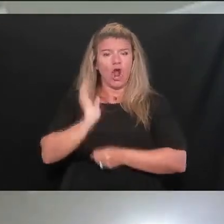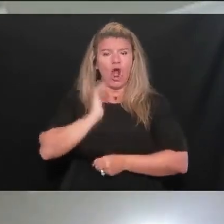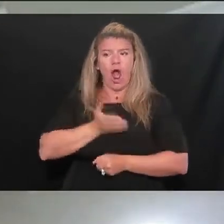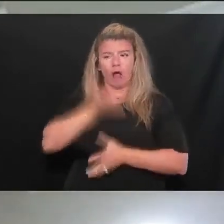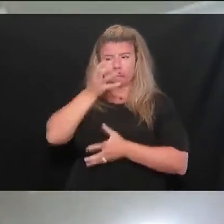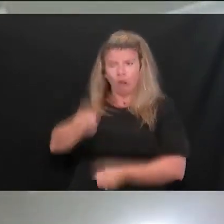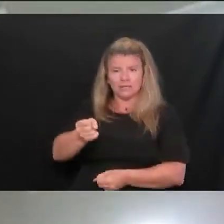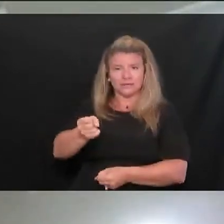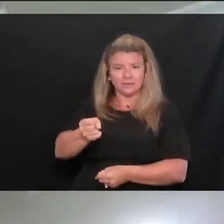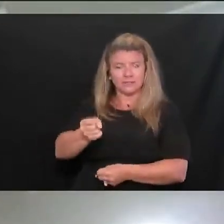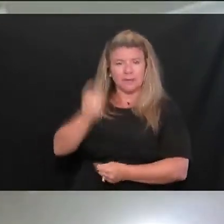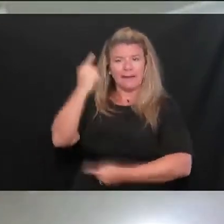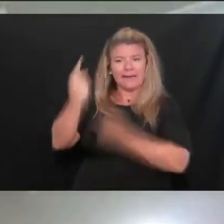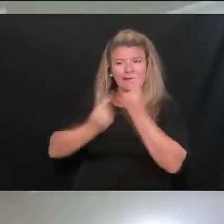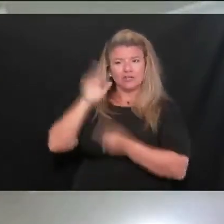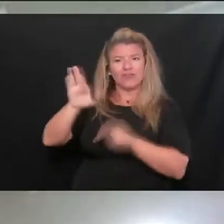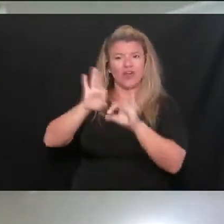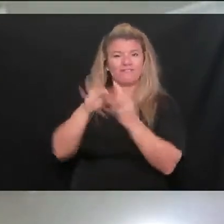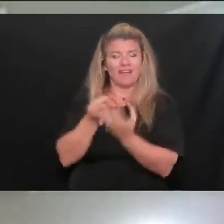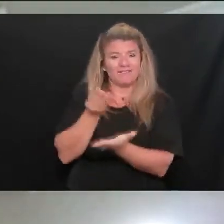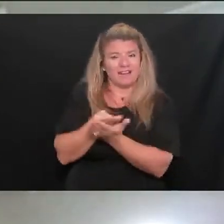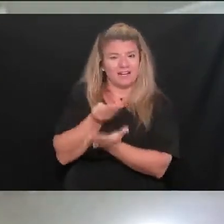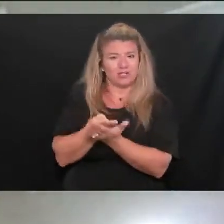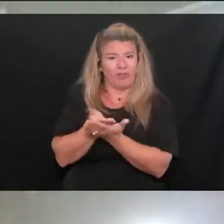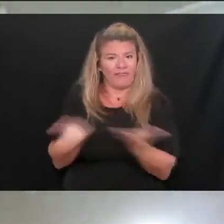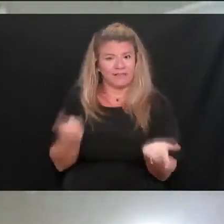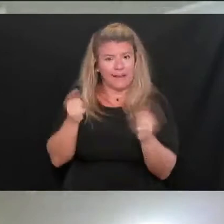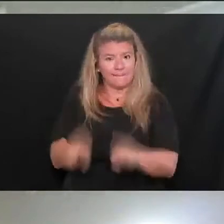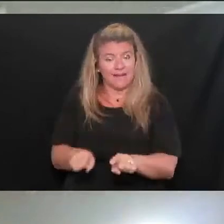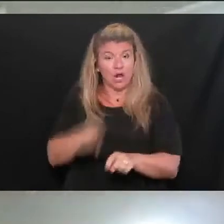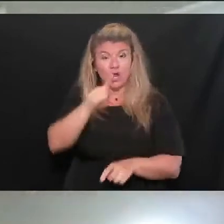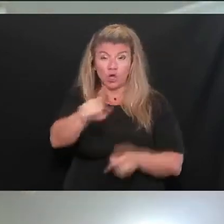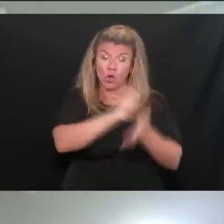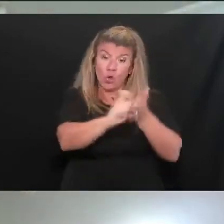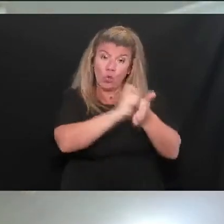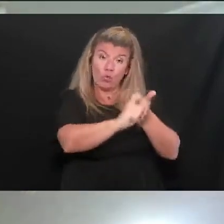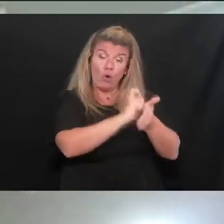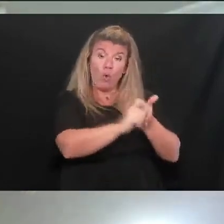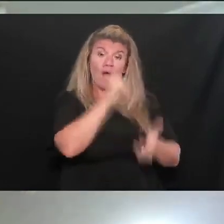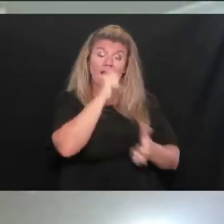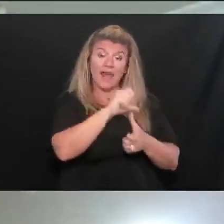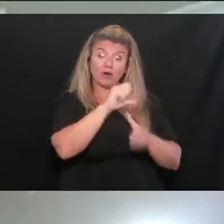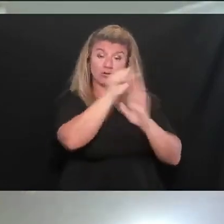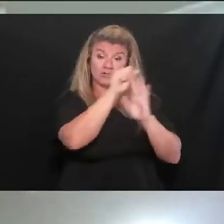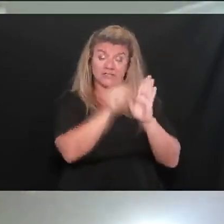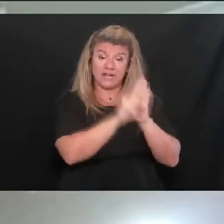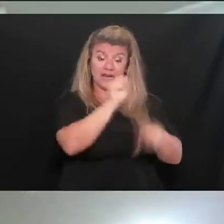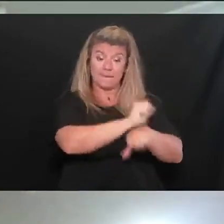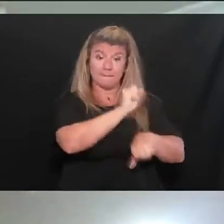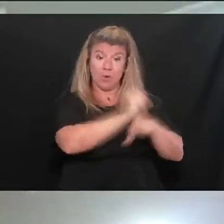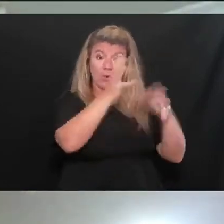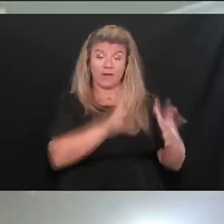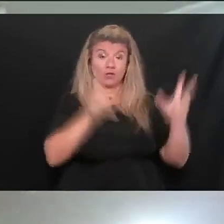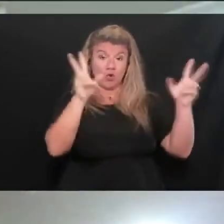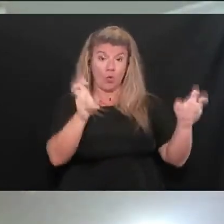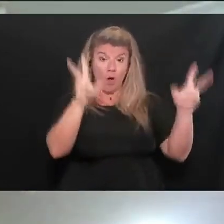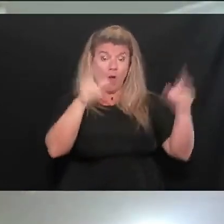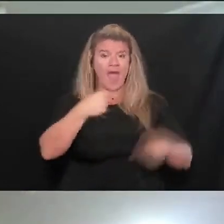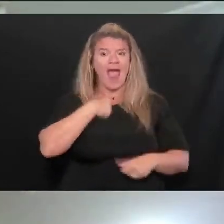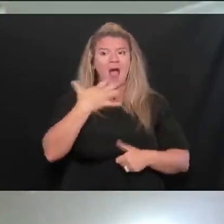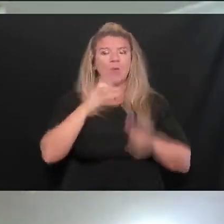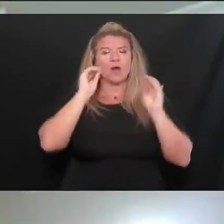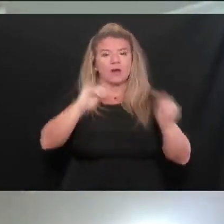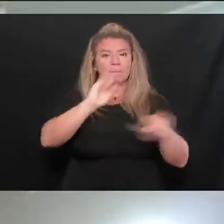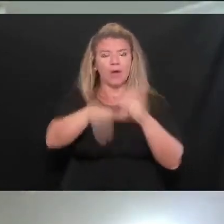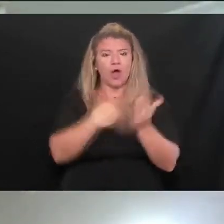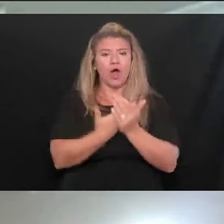for your family's financial assets, you wrote in a letter to state employees, this is a quote, "I want to put all of my assets